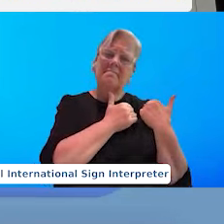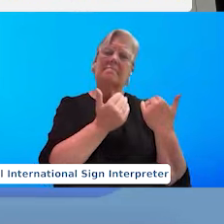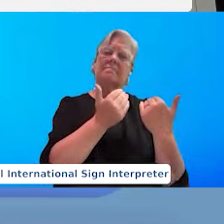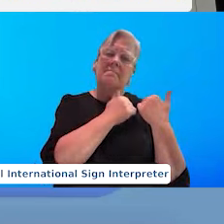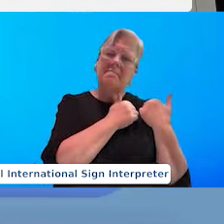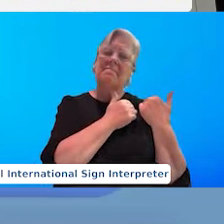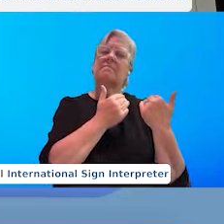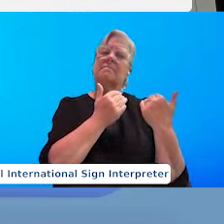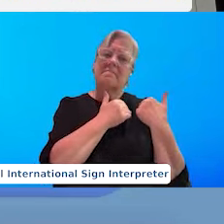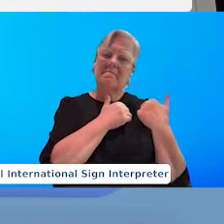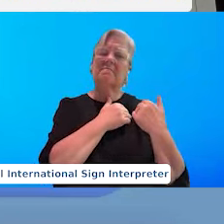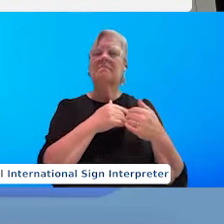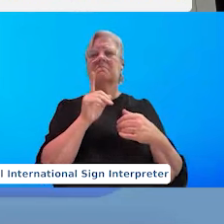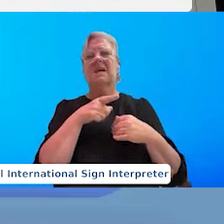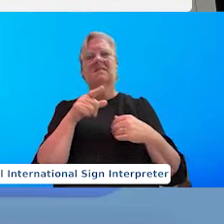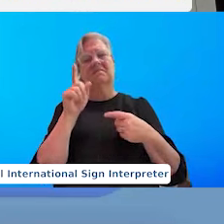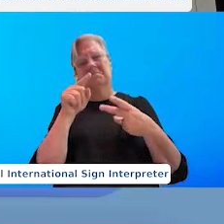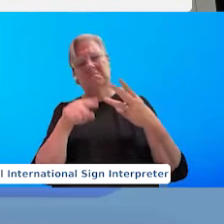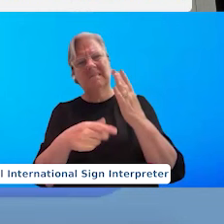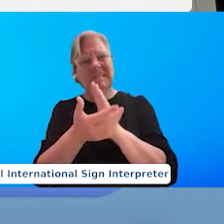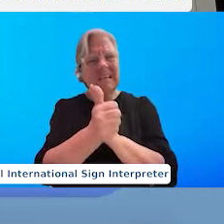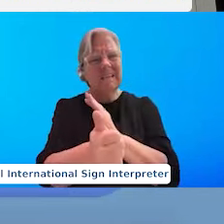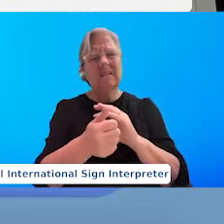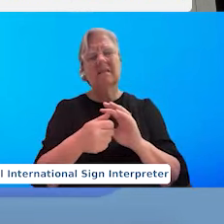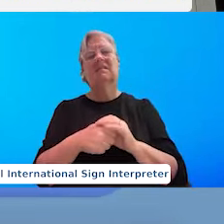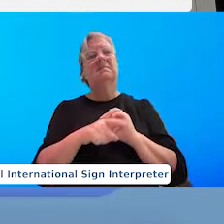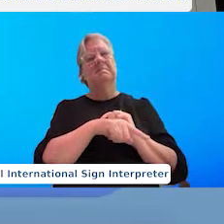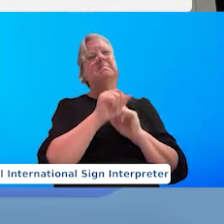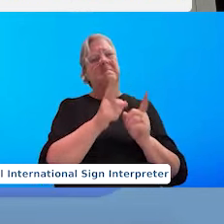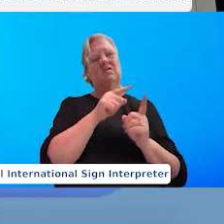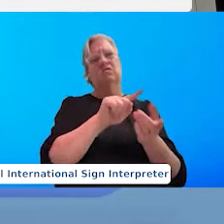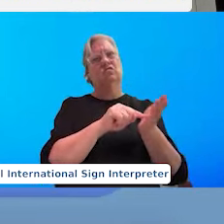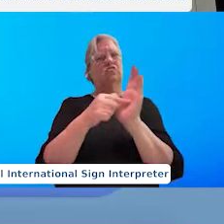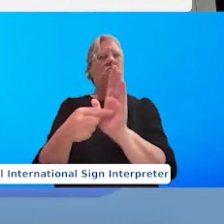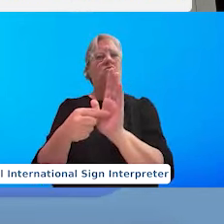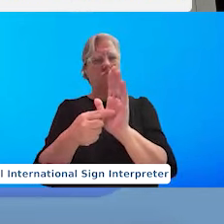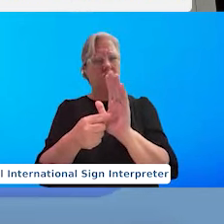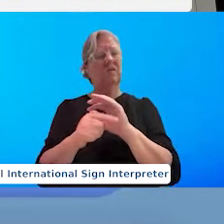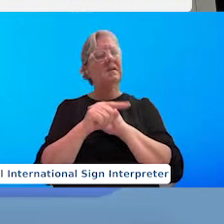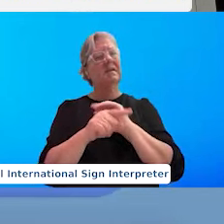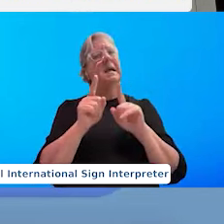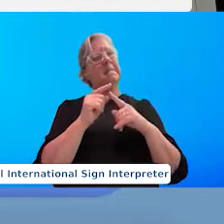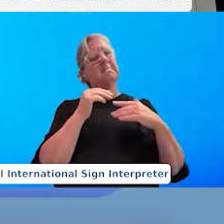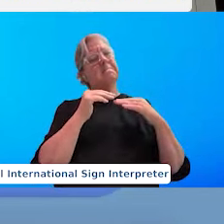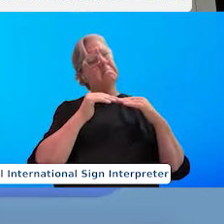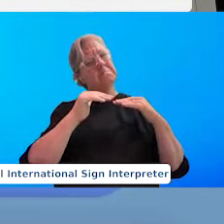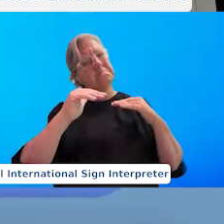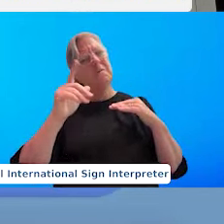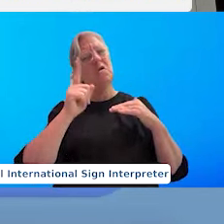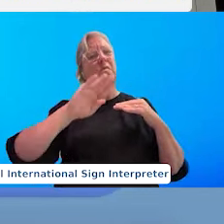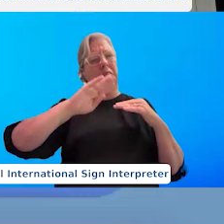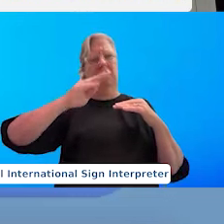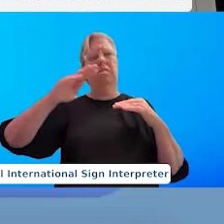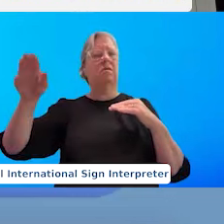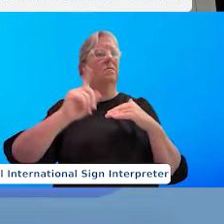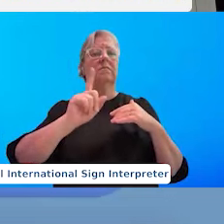or eligibility of person who get the loan. They have to have the business model plan, right? Business model to be